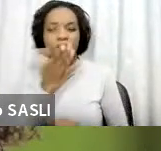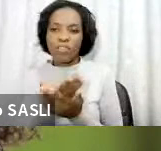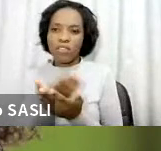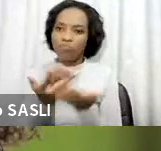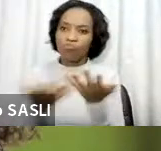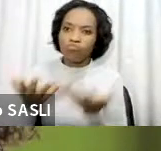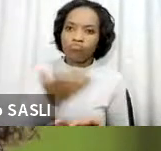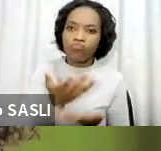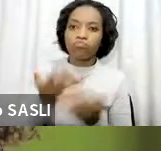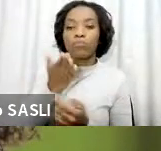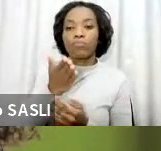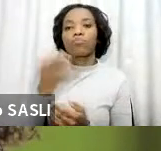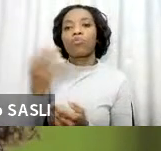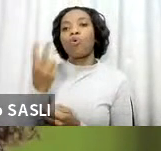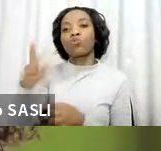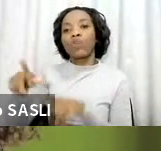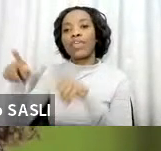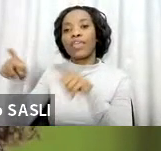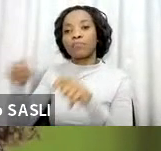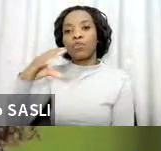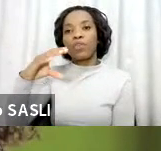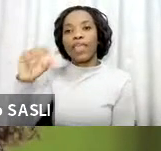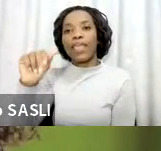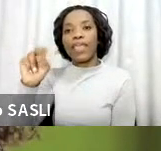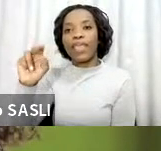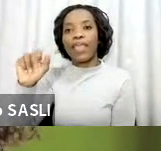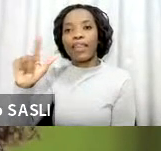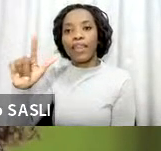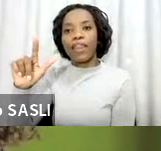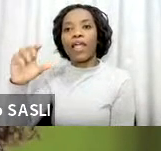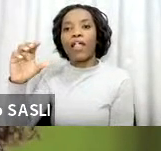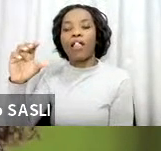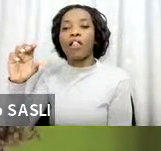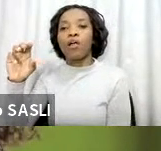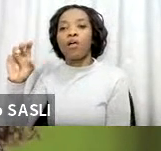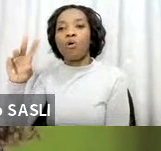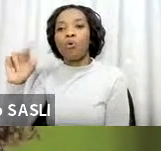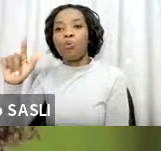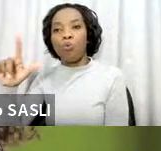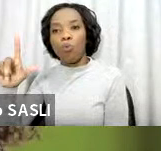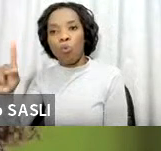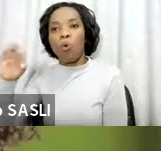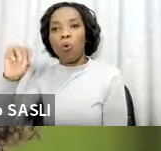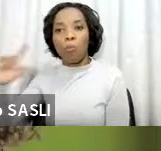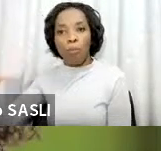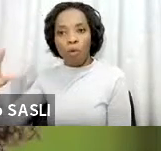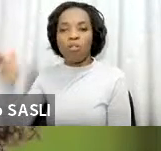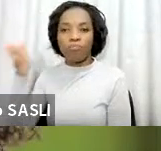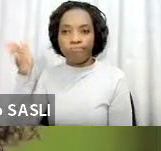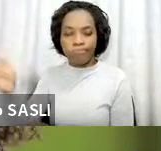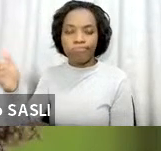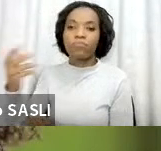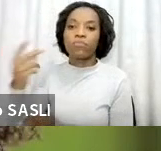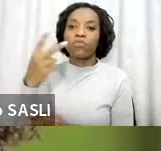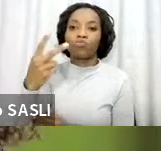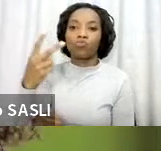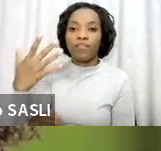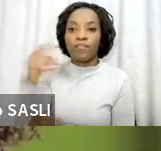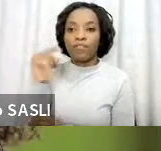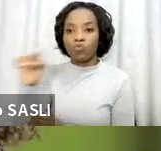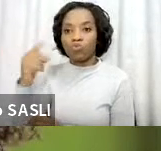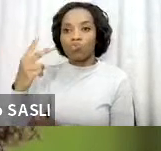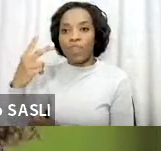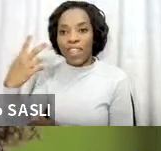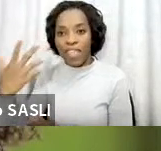Canal Walk in Cape Town in October. That is from the 24th to the 28th of October in Cape Town, as